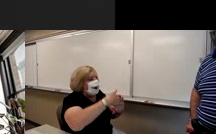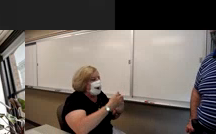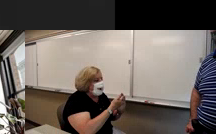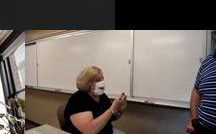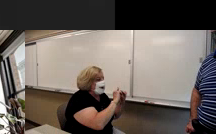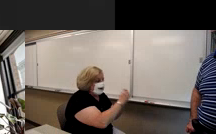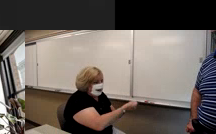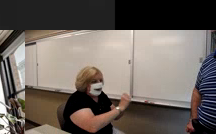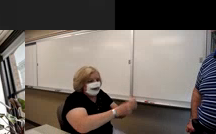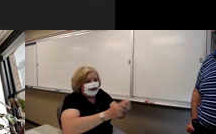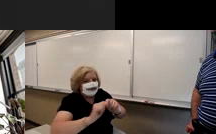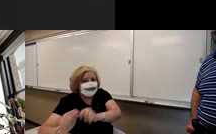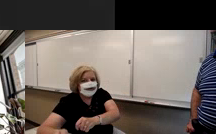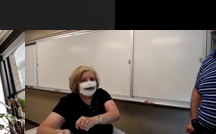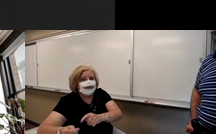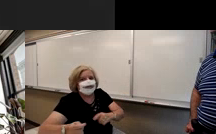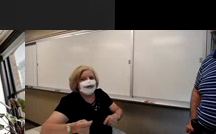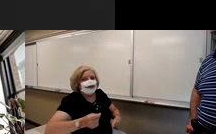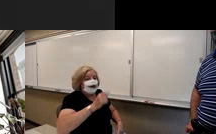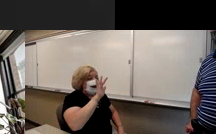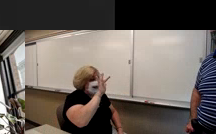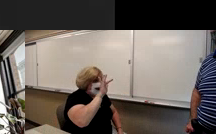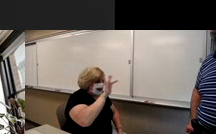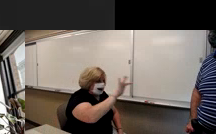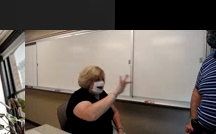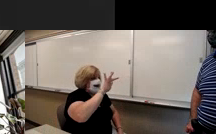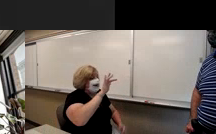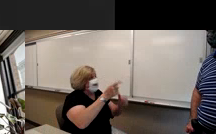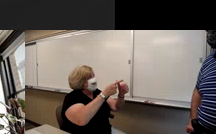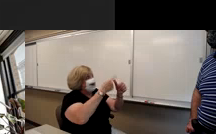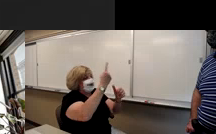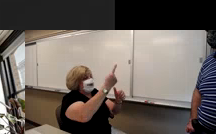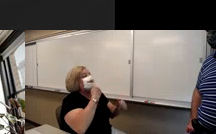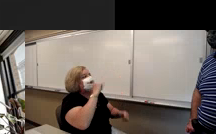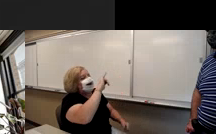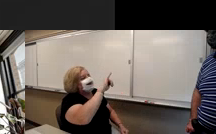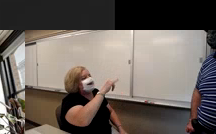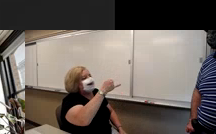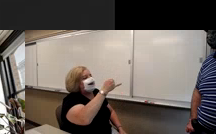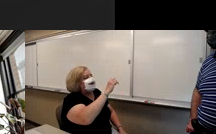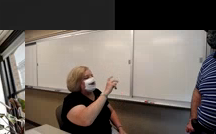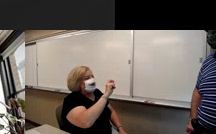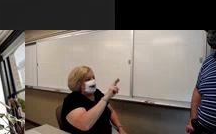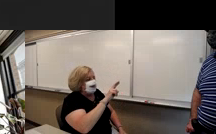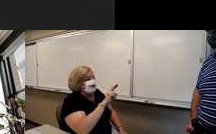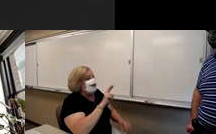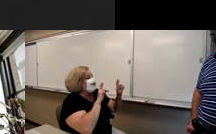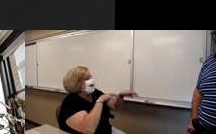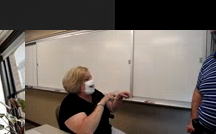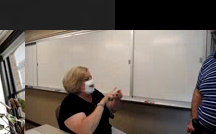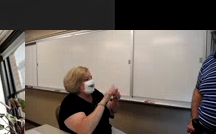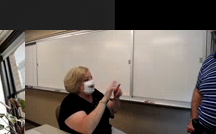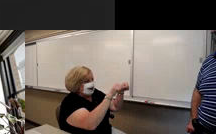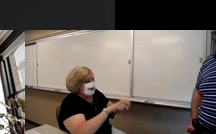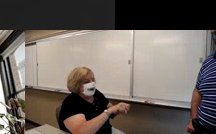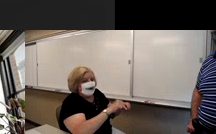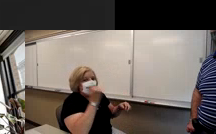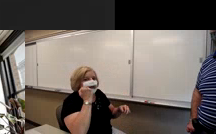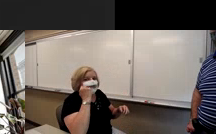I clicked, and you can see I have different threads, but I clicked on this first one where it says Jennifer reacted to your post. If I look in